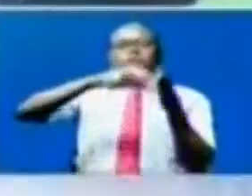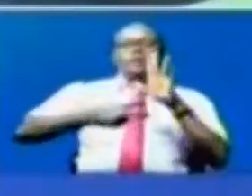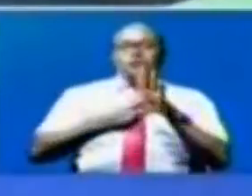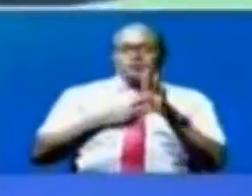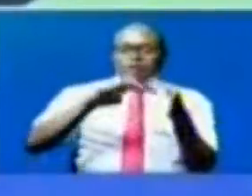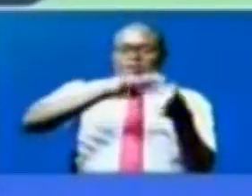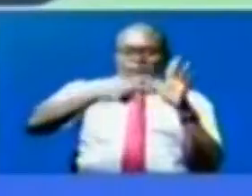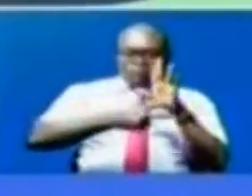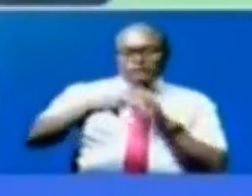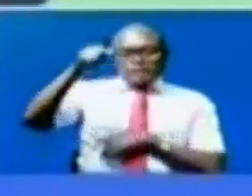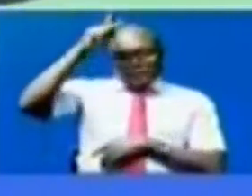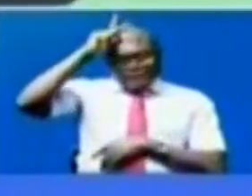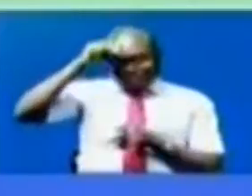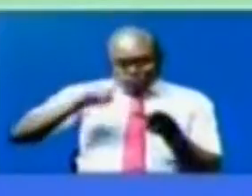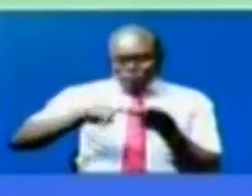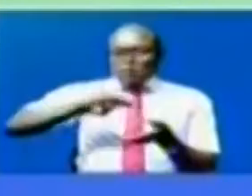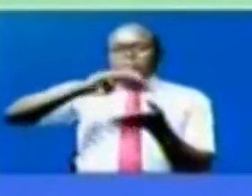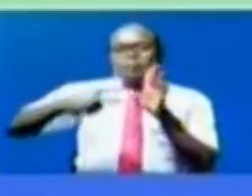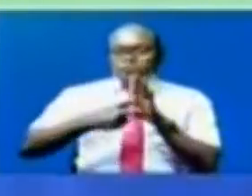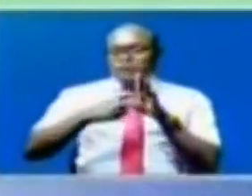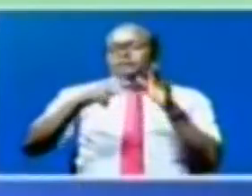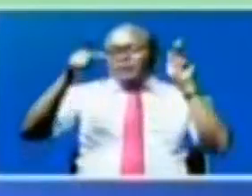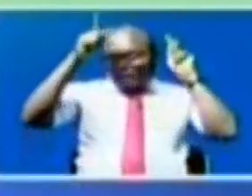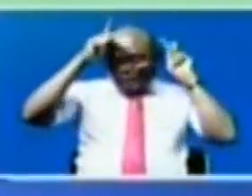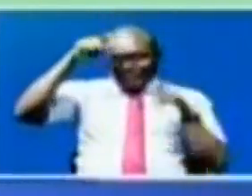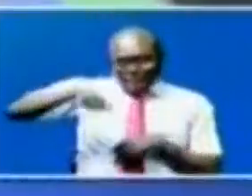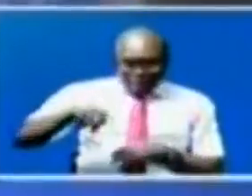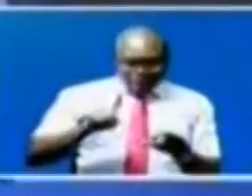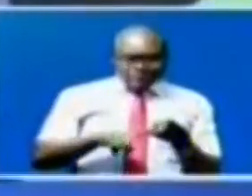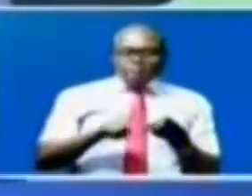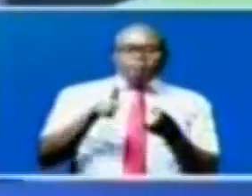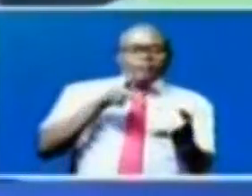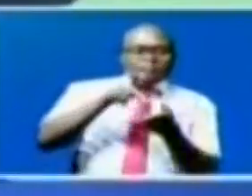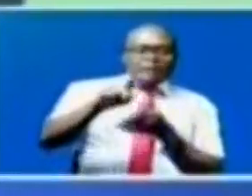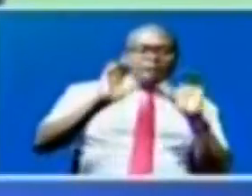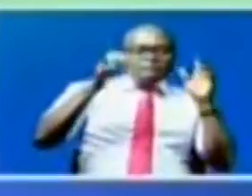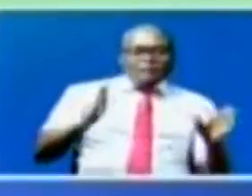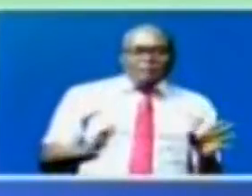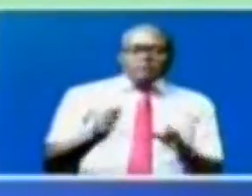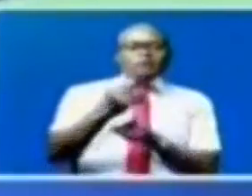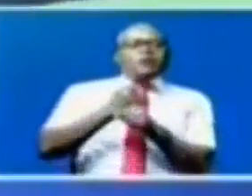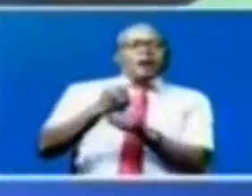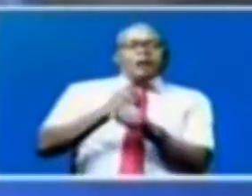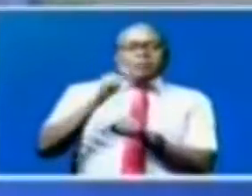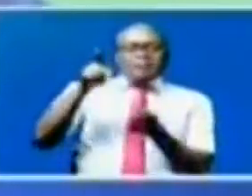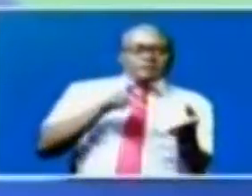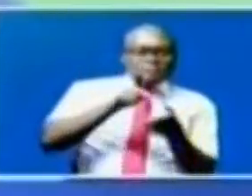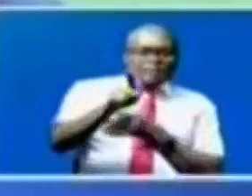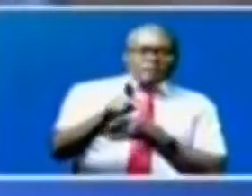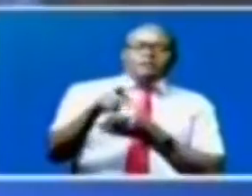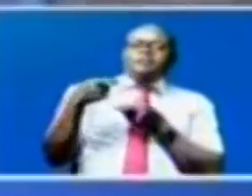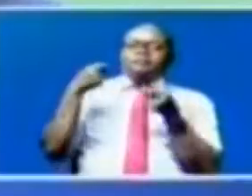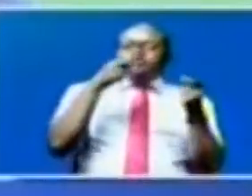Mukifanya projects Kiambu, tunataka tuone projects hapa Lugari. Mukilipa wakulima wakahawa, tunataka tuone wakulima wa